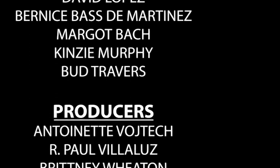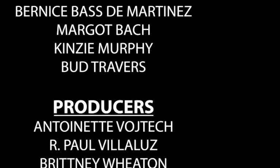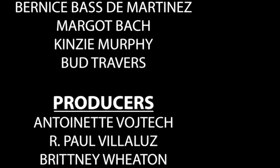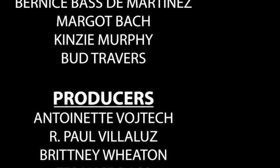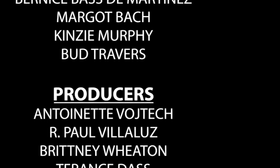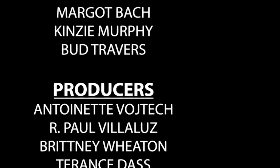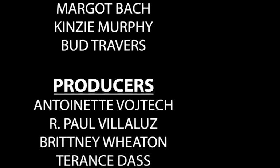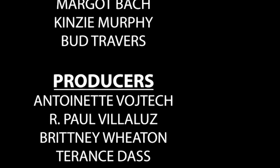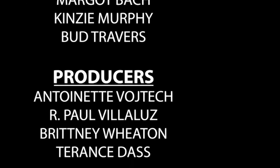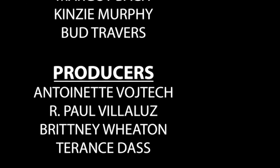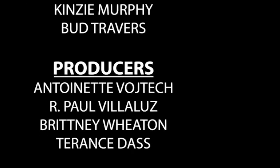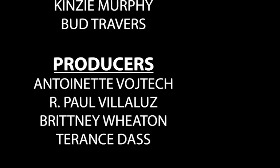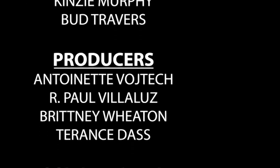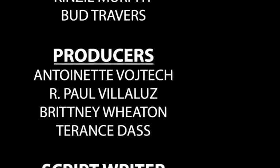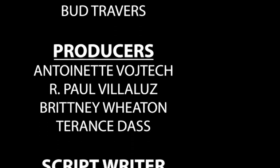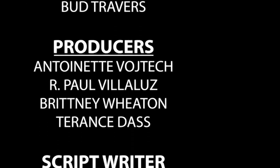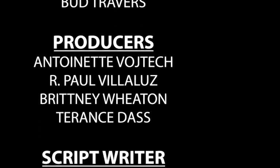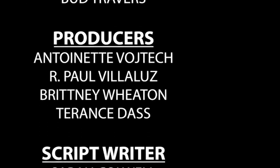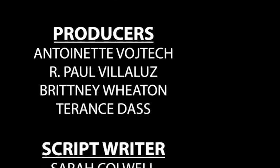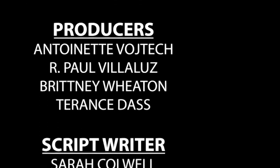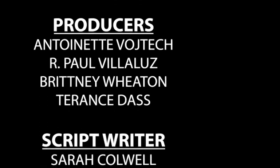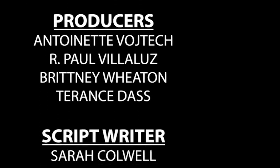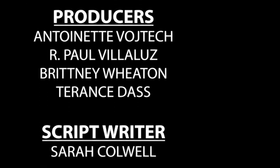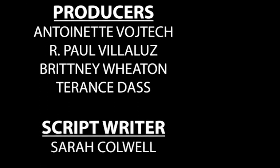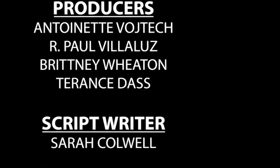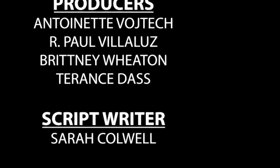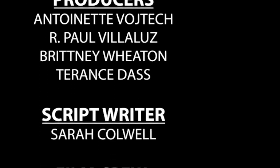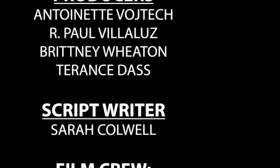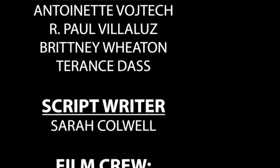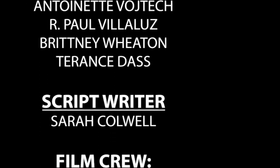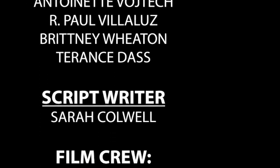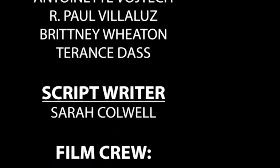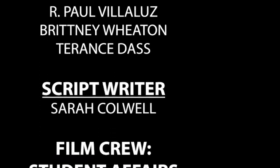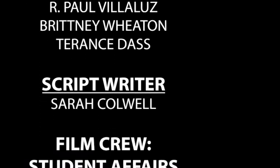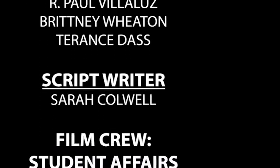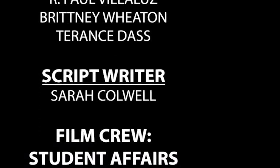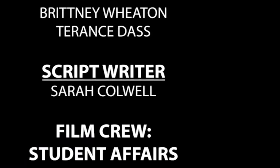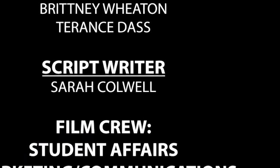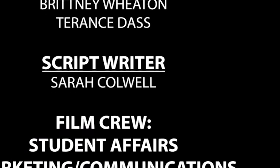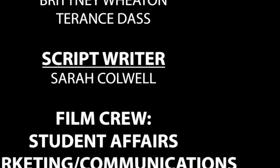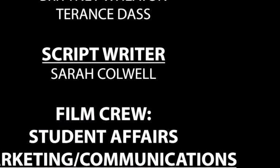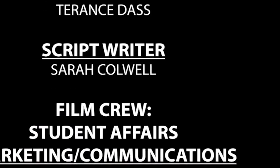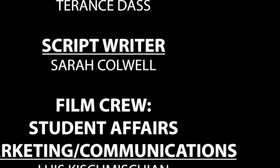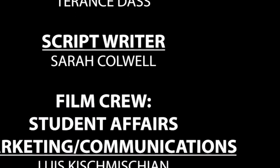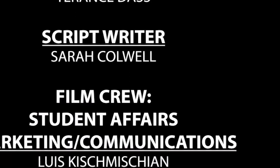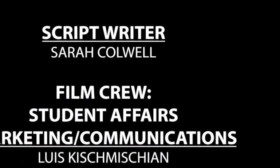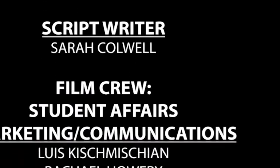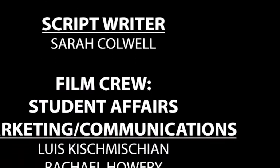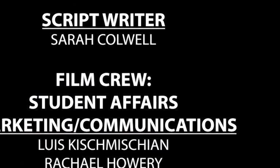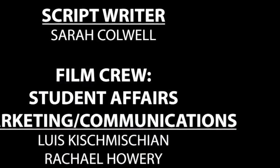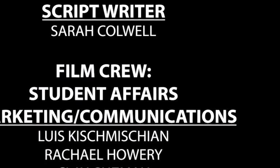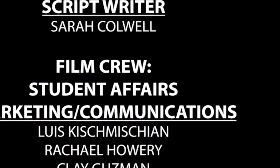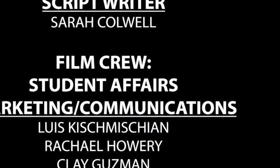Board. My name is Kinsey Murphy, and I'm from Sacramento, and I'm a graduate of Sac State. Sac State opened a door that enabled me to